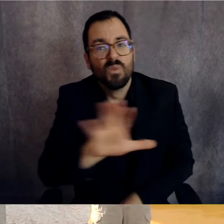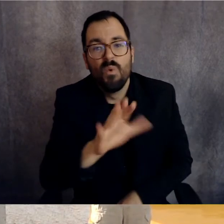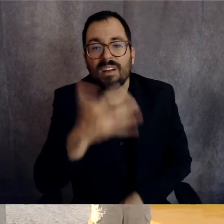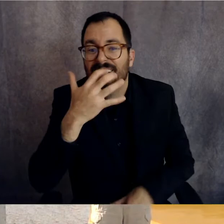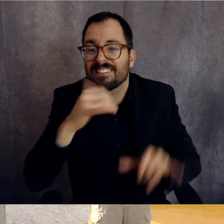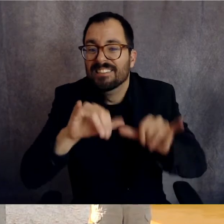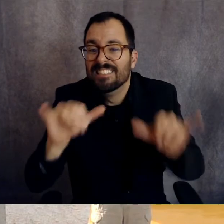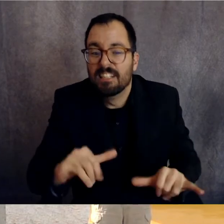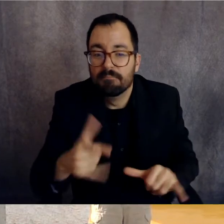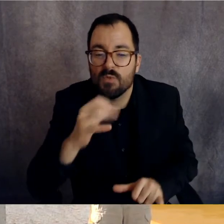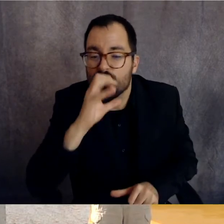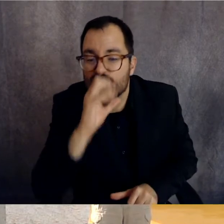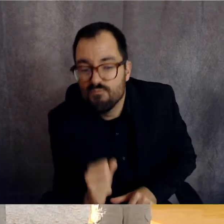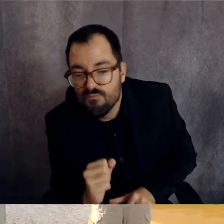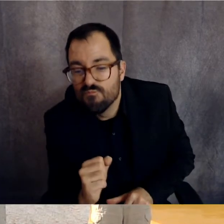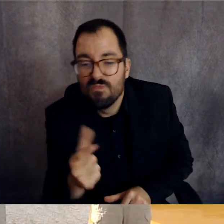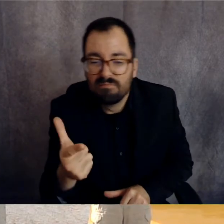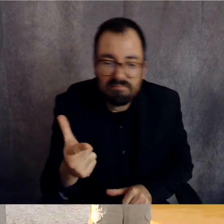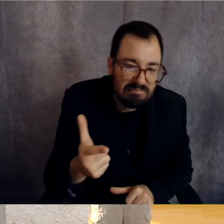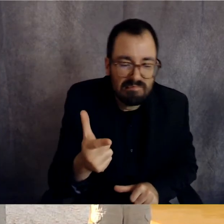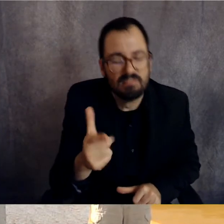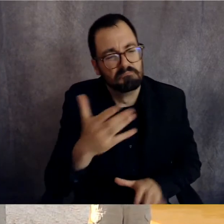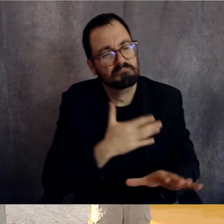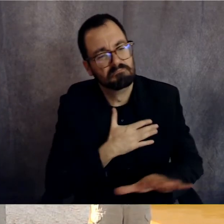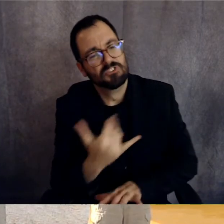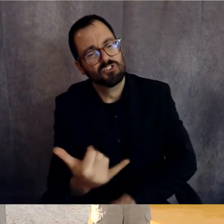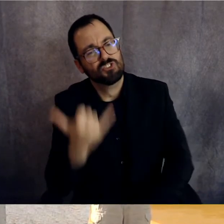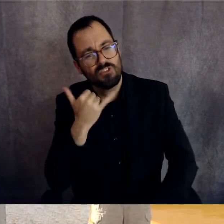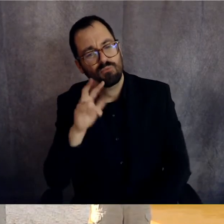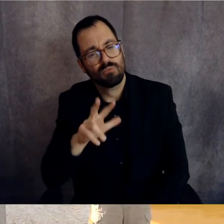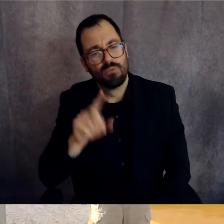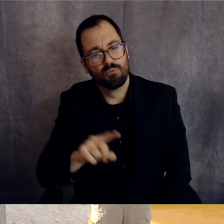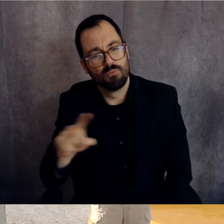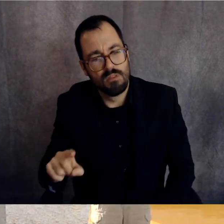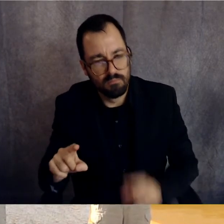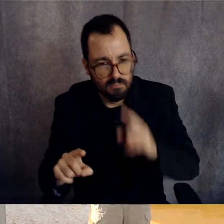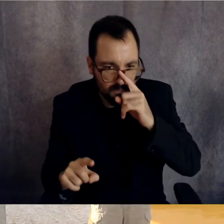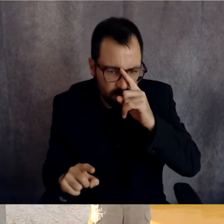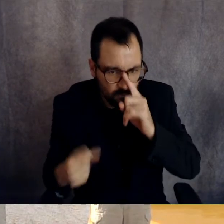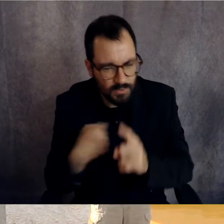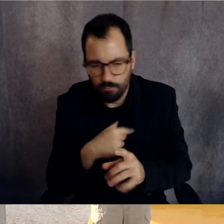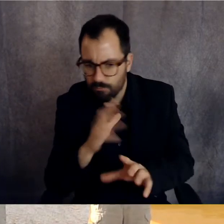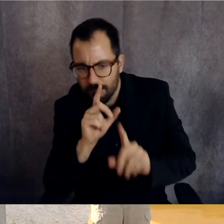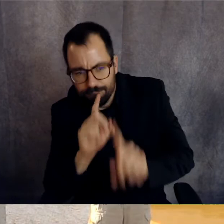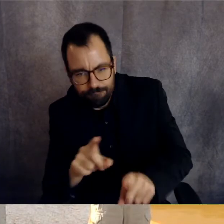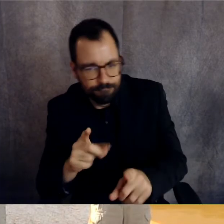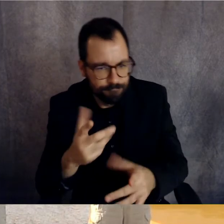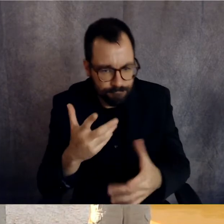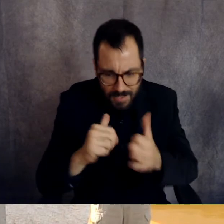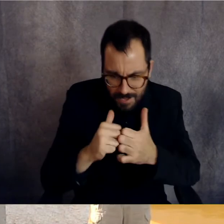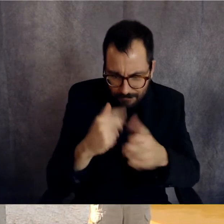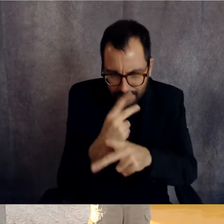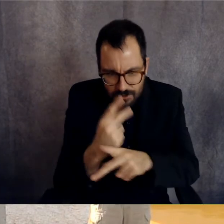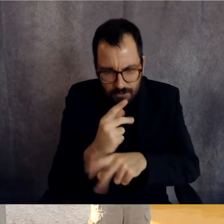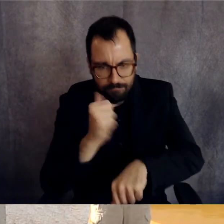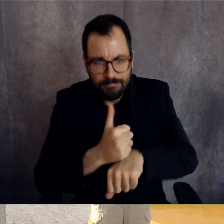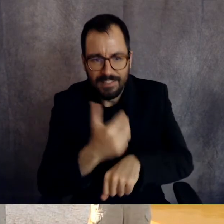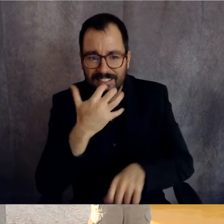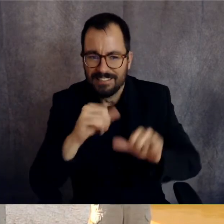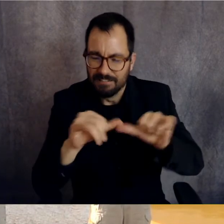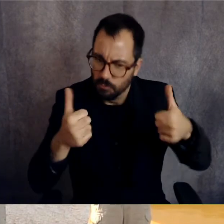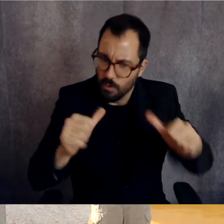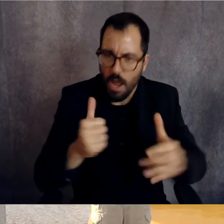call 311 or 635-HOME, and we will respond immediately and try to get you a heating system before the cold weather